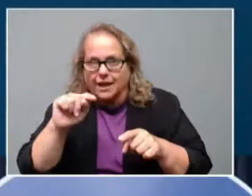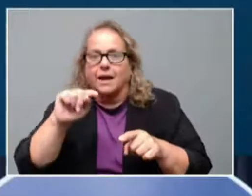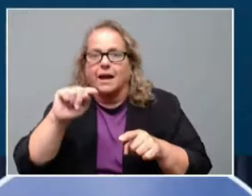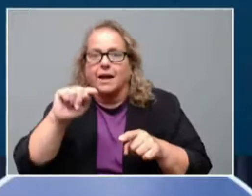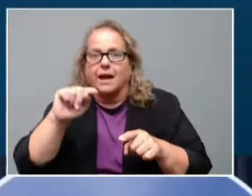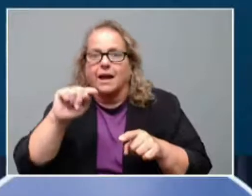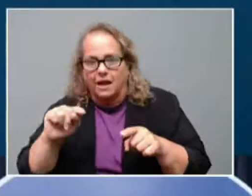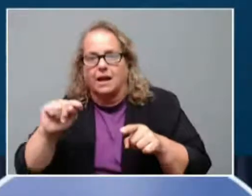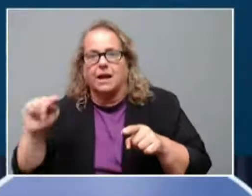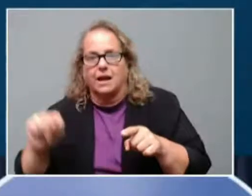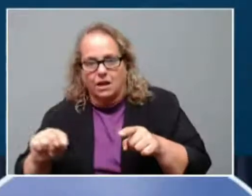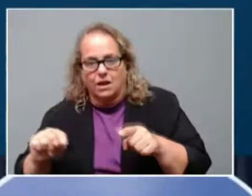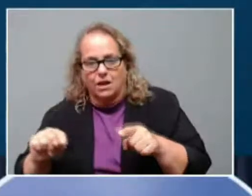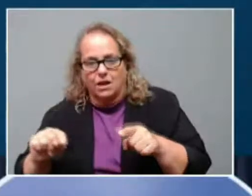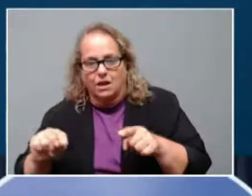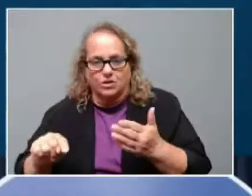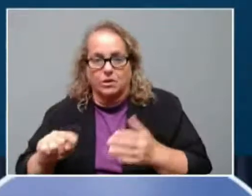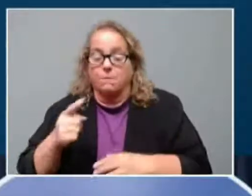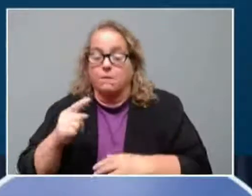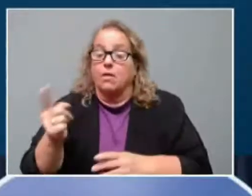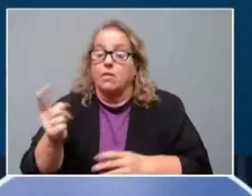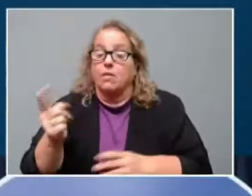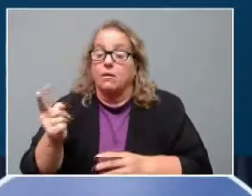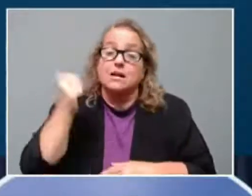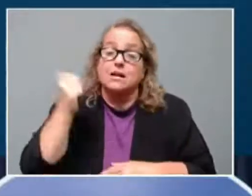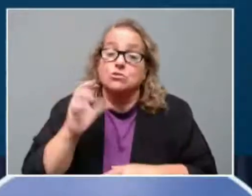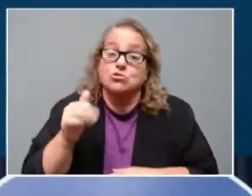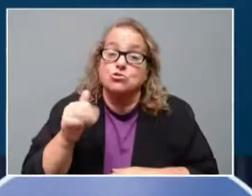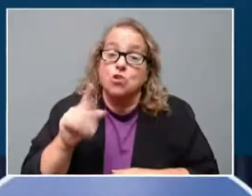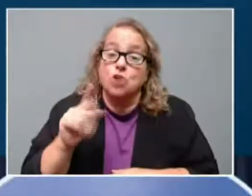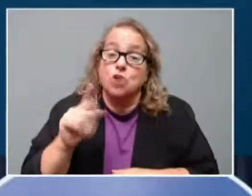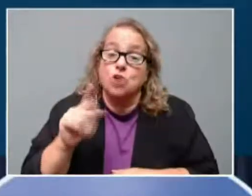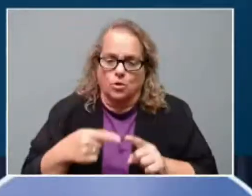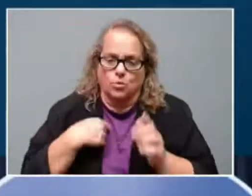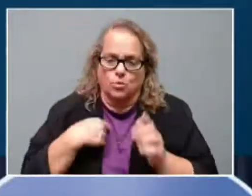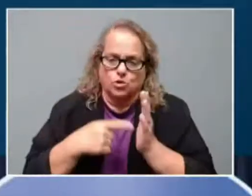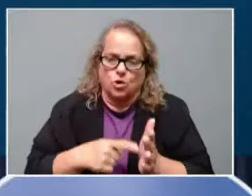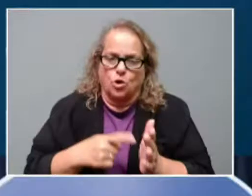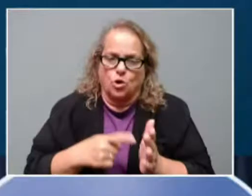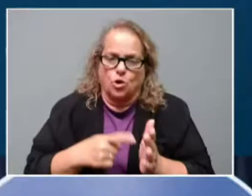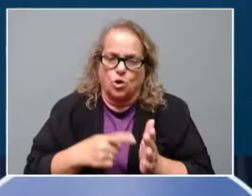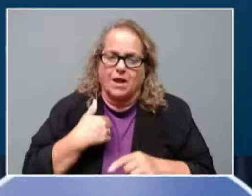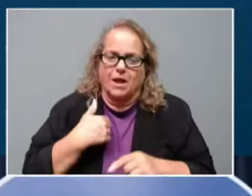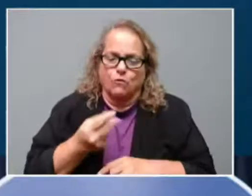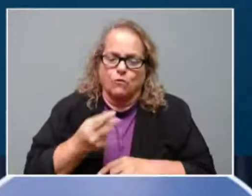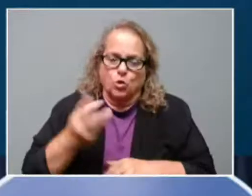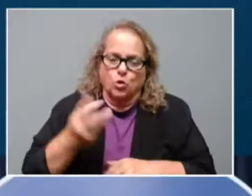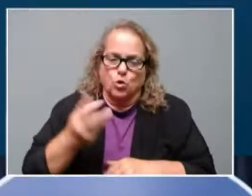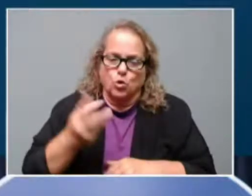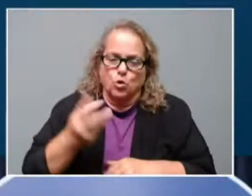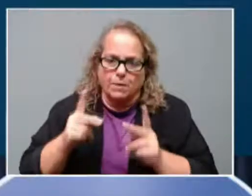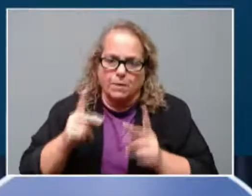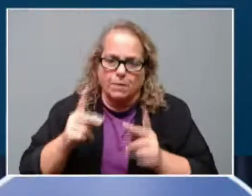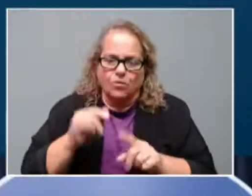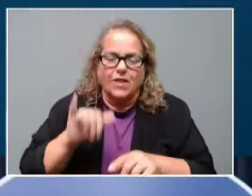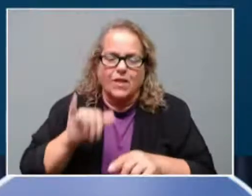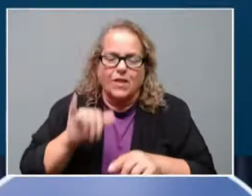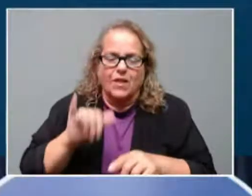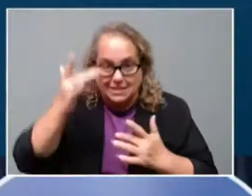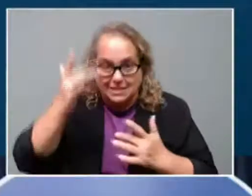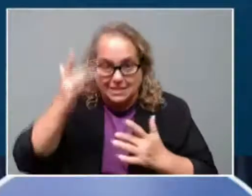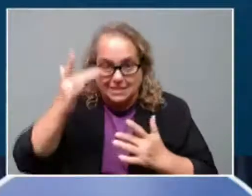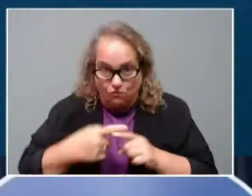best charts are when we show that we have fewer people that are really sick from COVID. So let's look at the